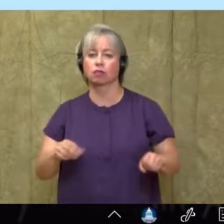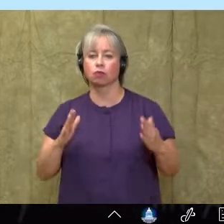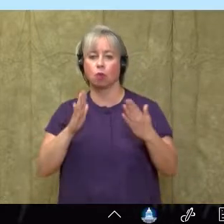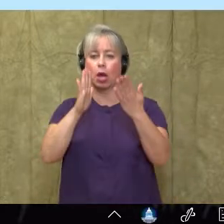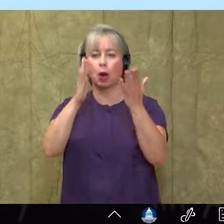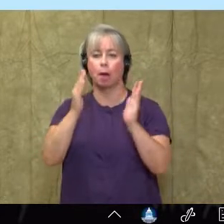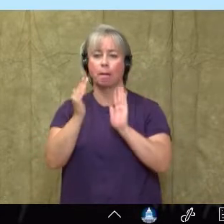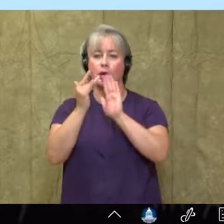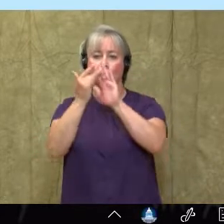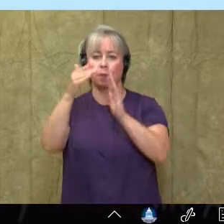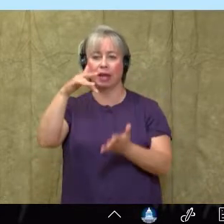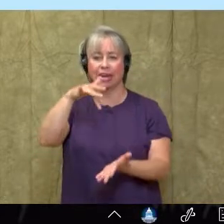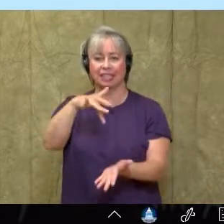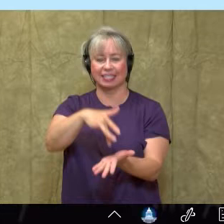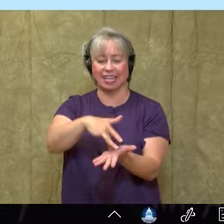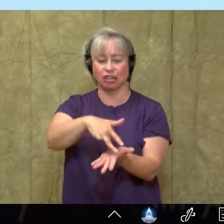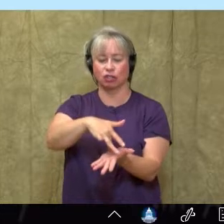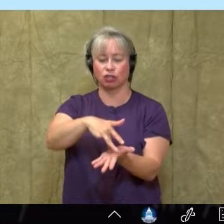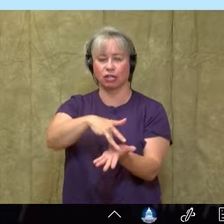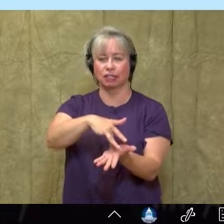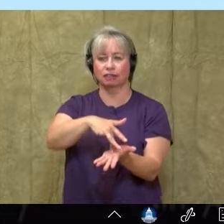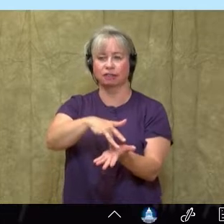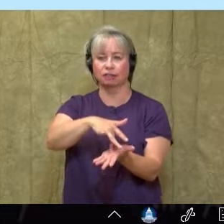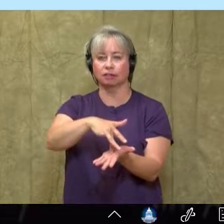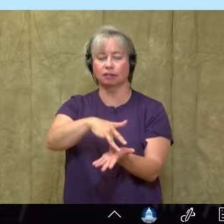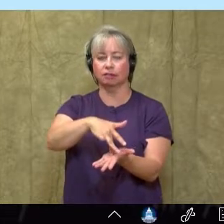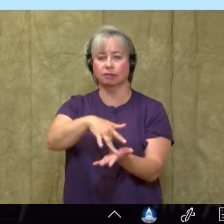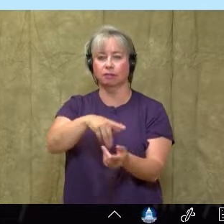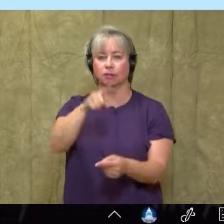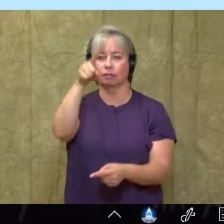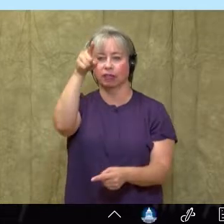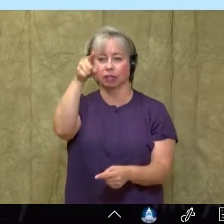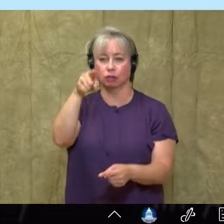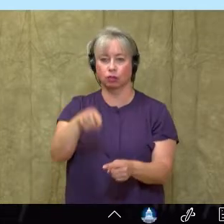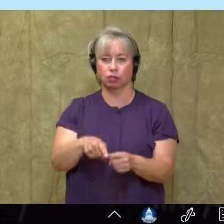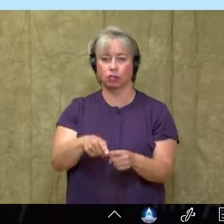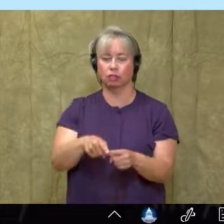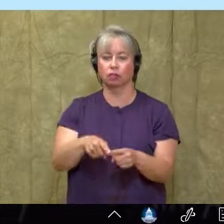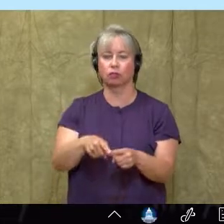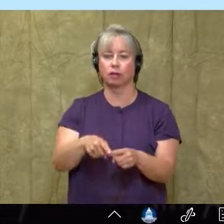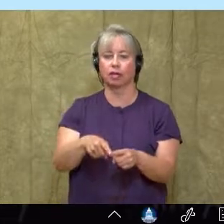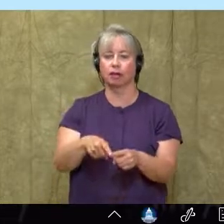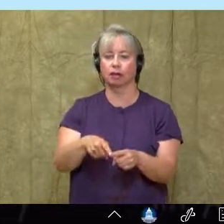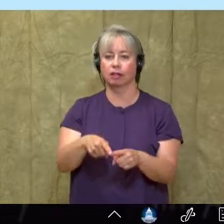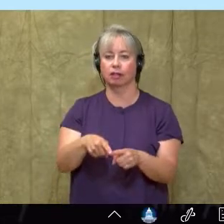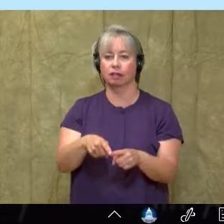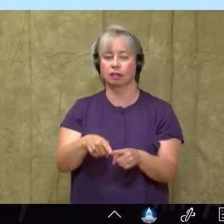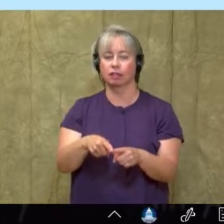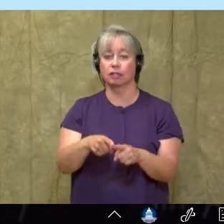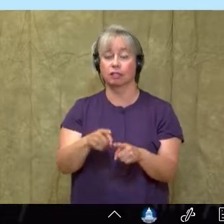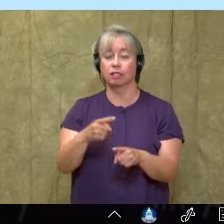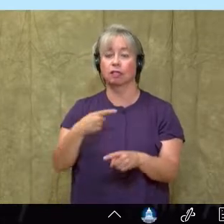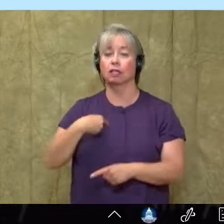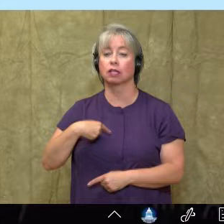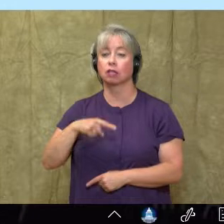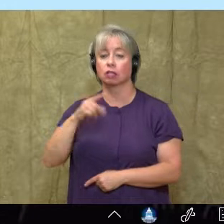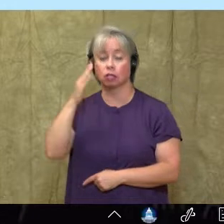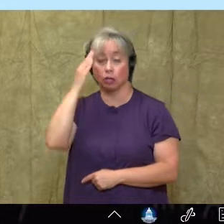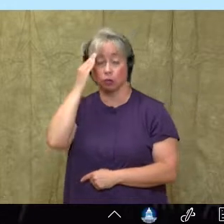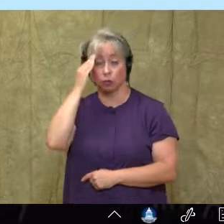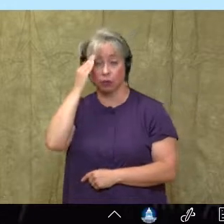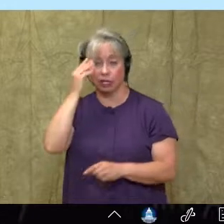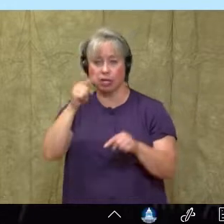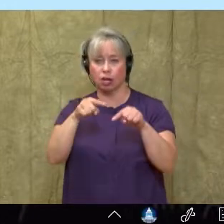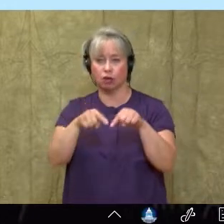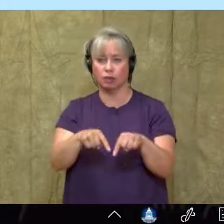here, is going down and hitting the center of our square base. So we know that that's 7 meters from here